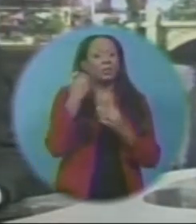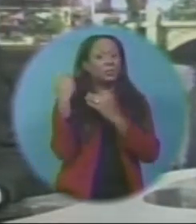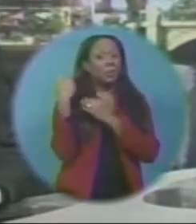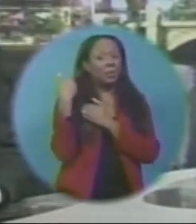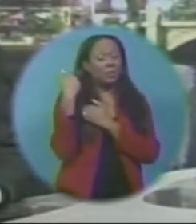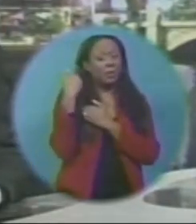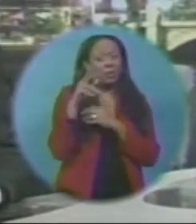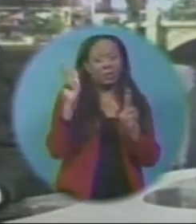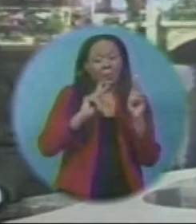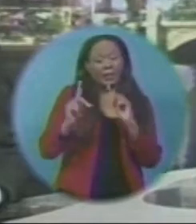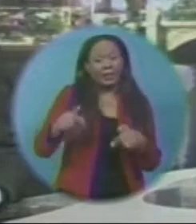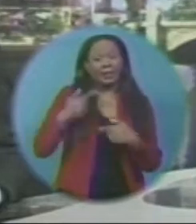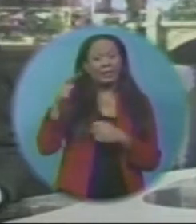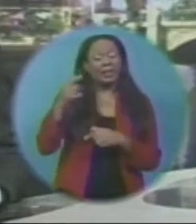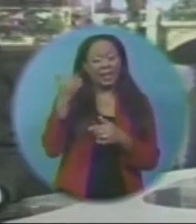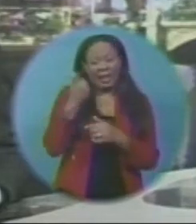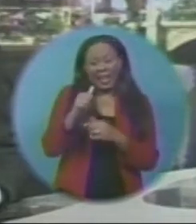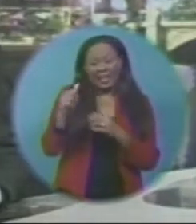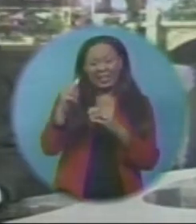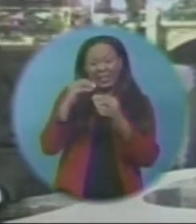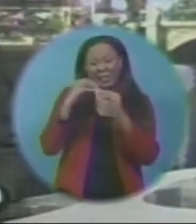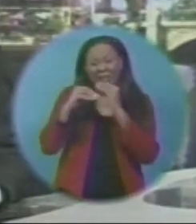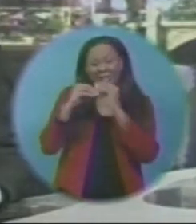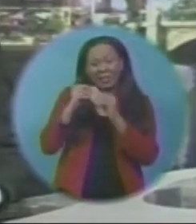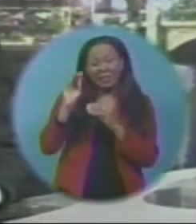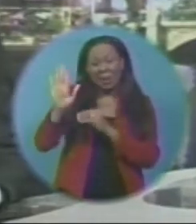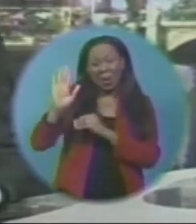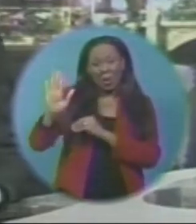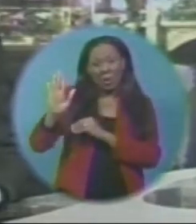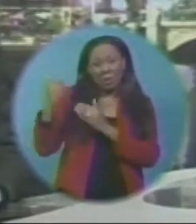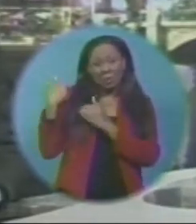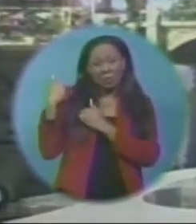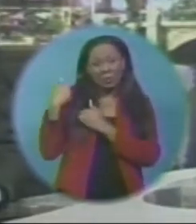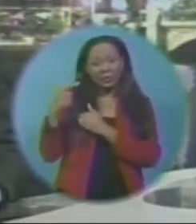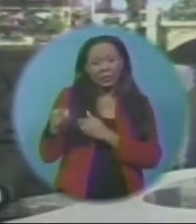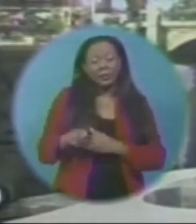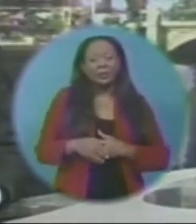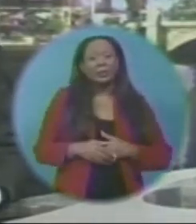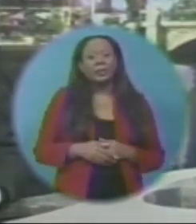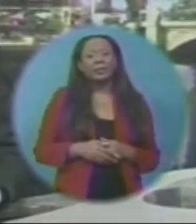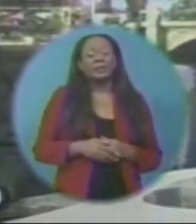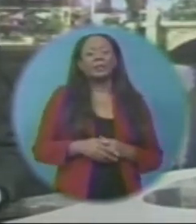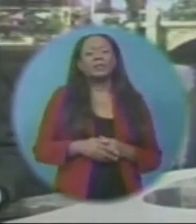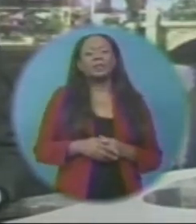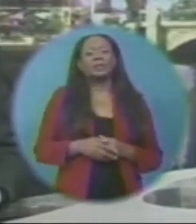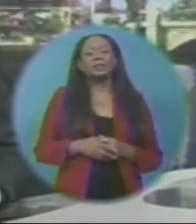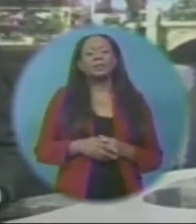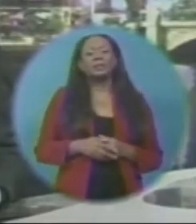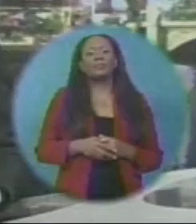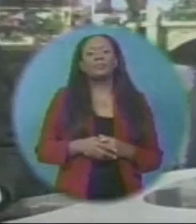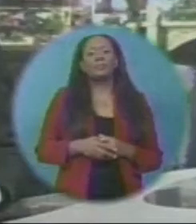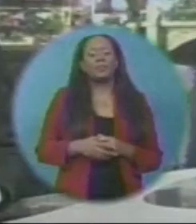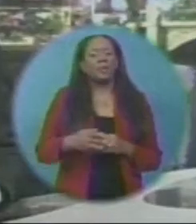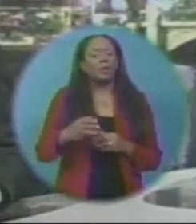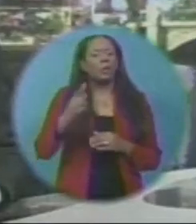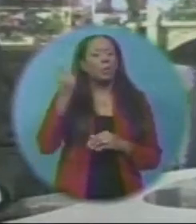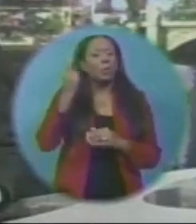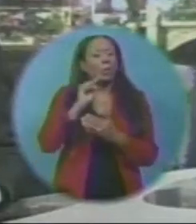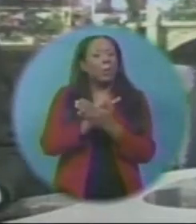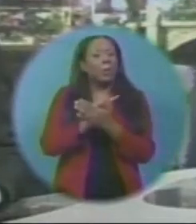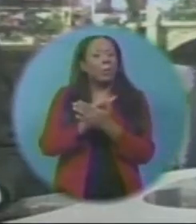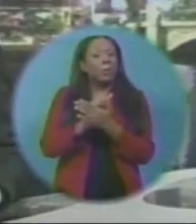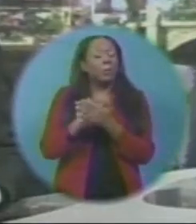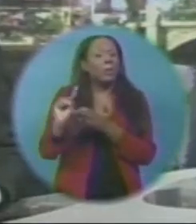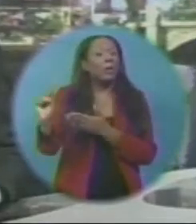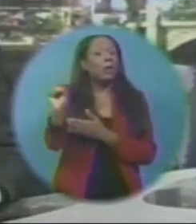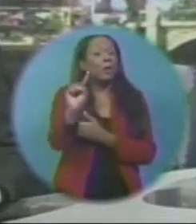the homeowner to fix any leaks on the residential side of the meter. In other news, with exactly 1 week to go before